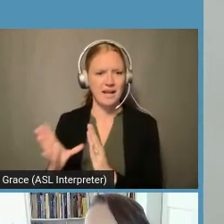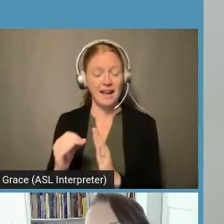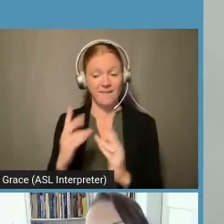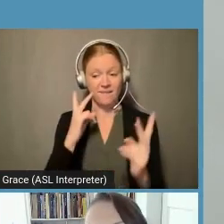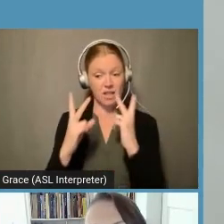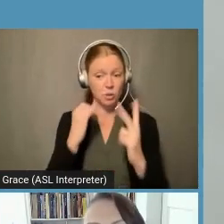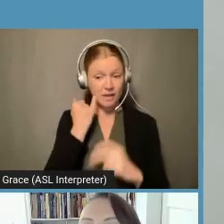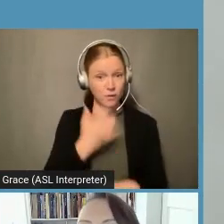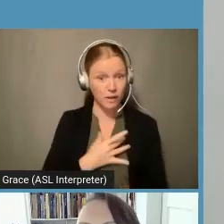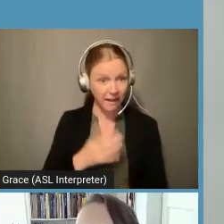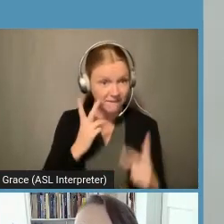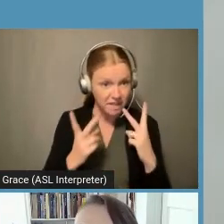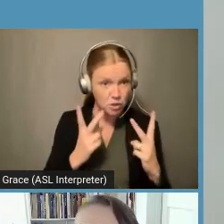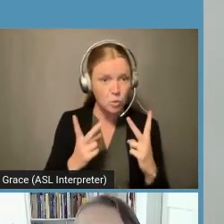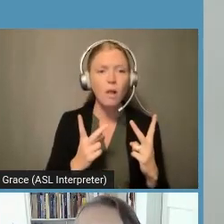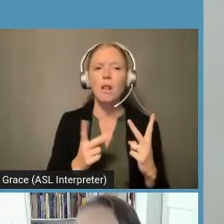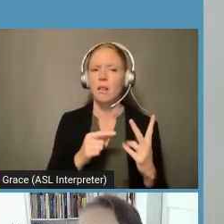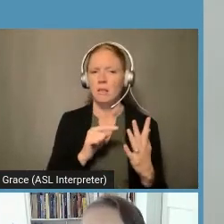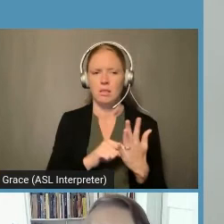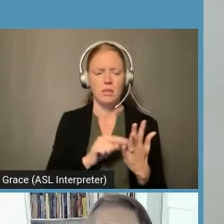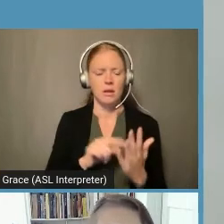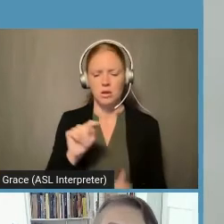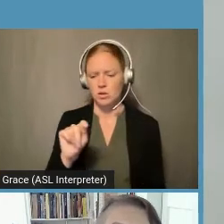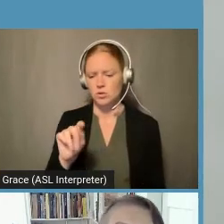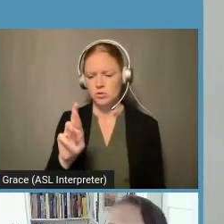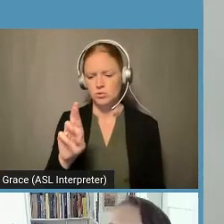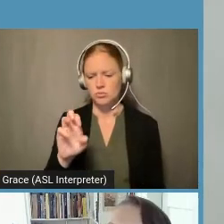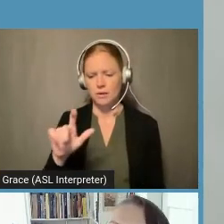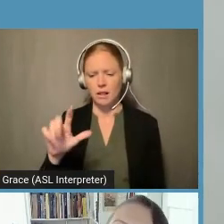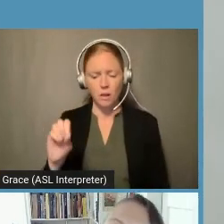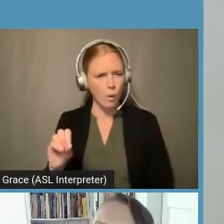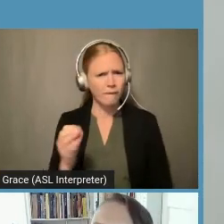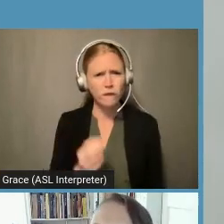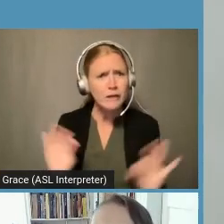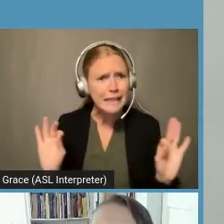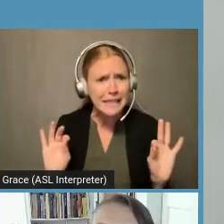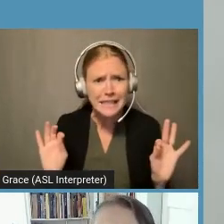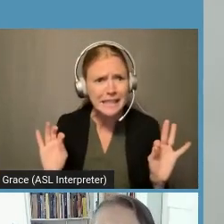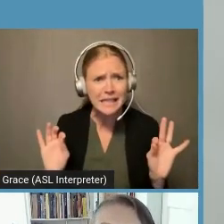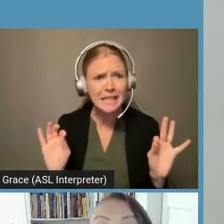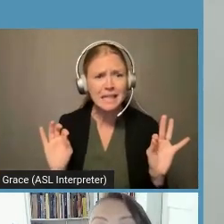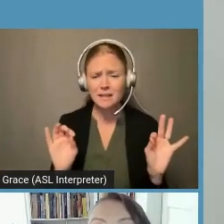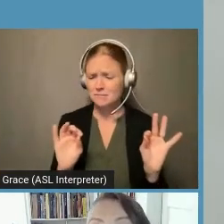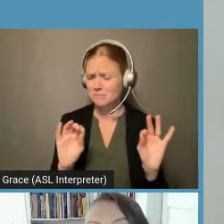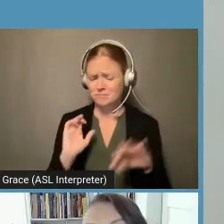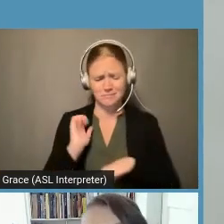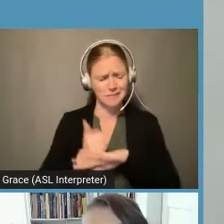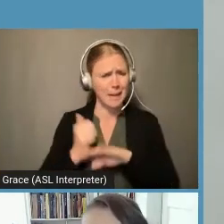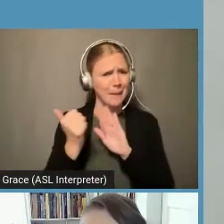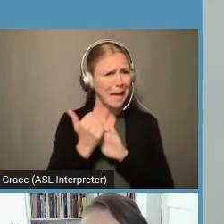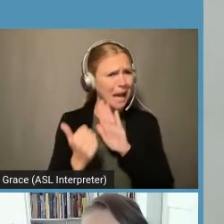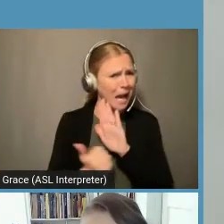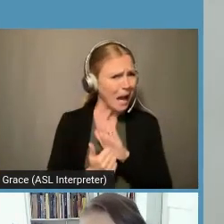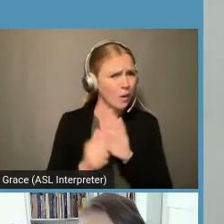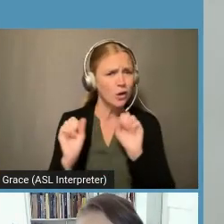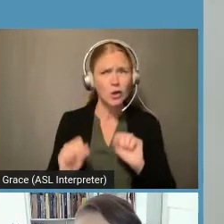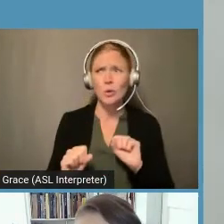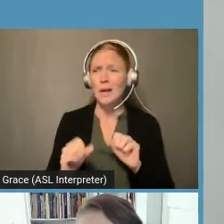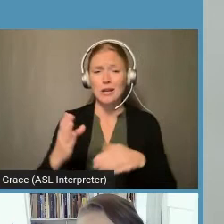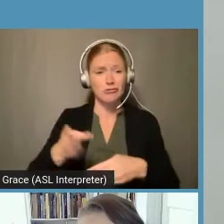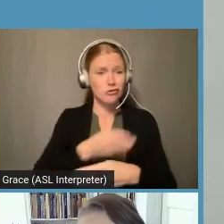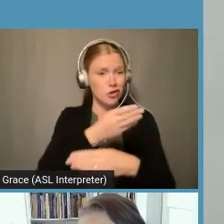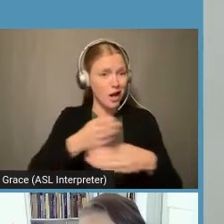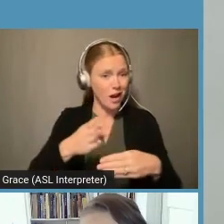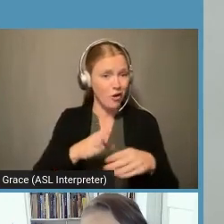a visual person. Trello is free. You can create a free account that you can use. You can share the boards you create with